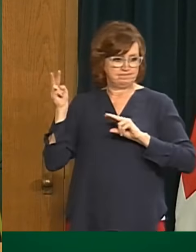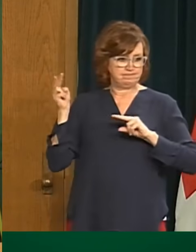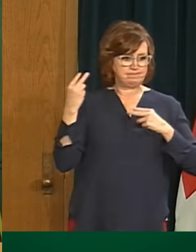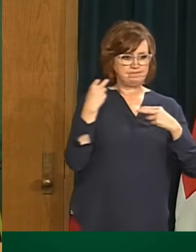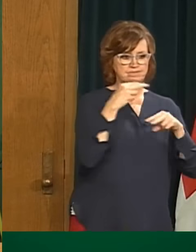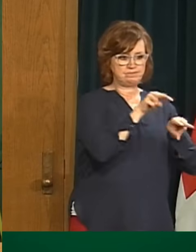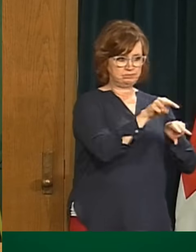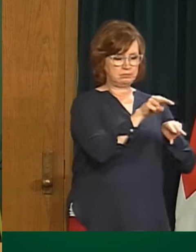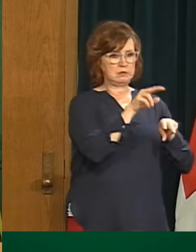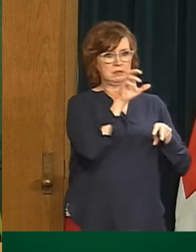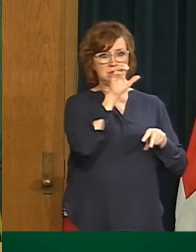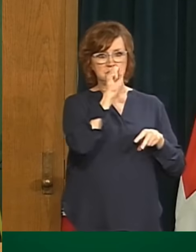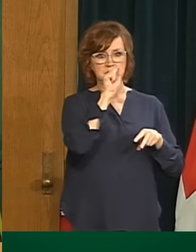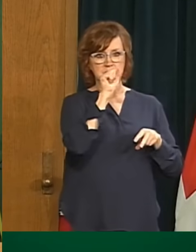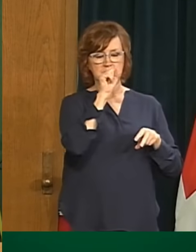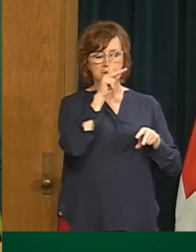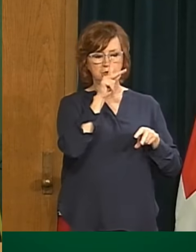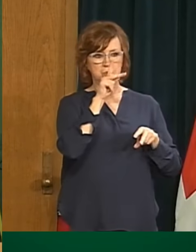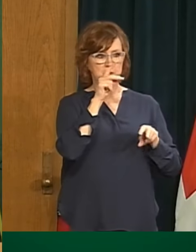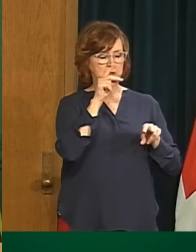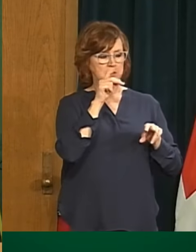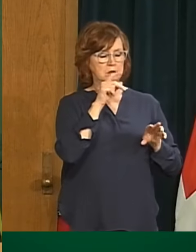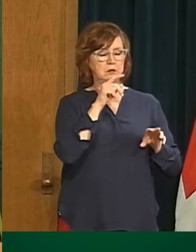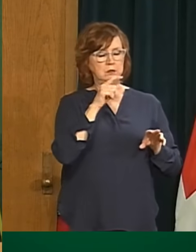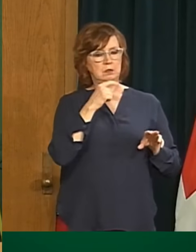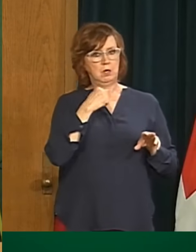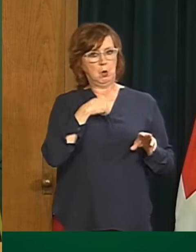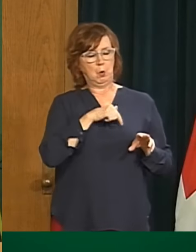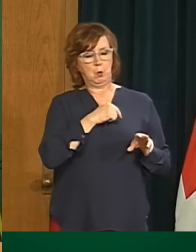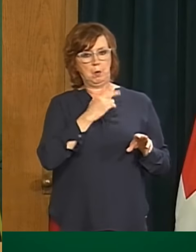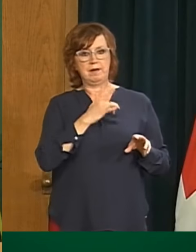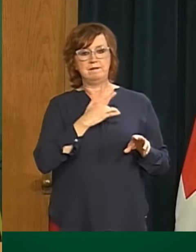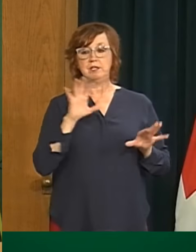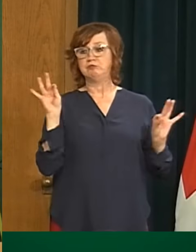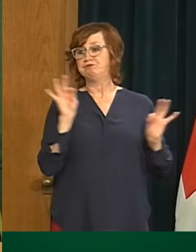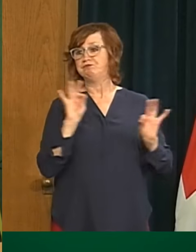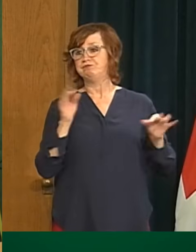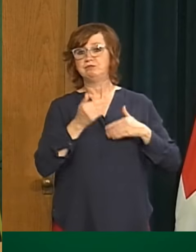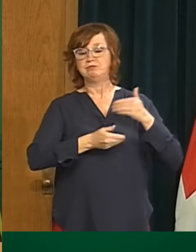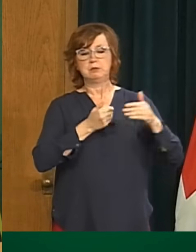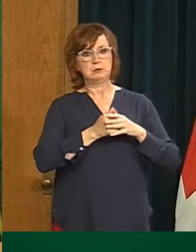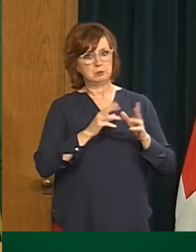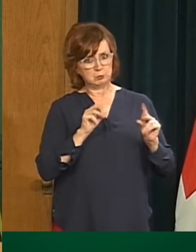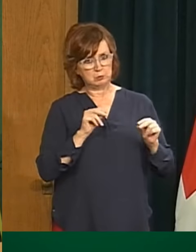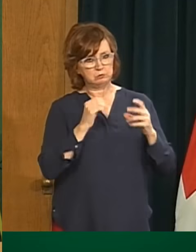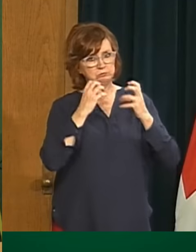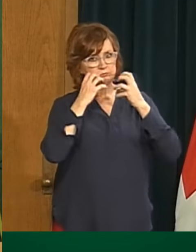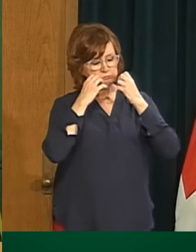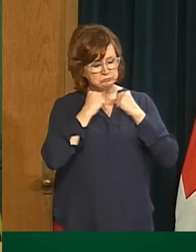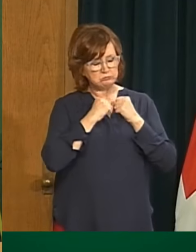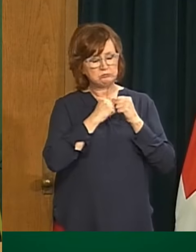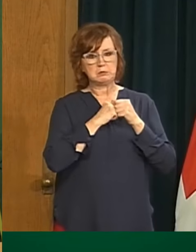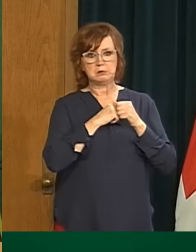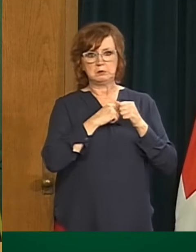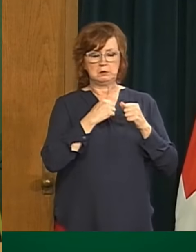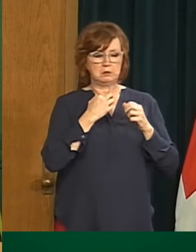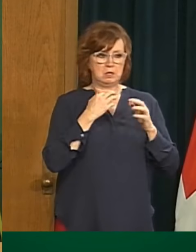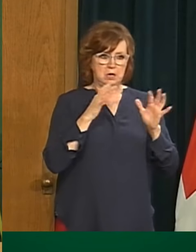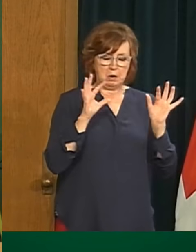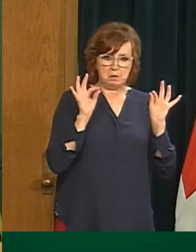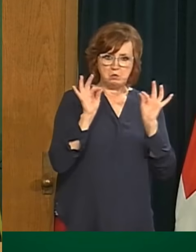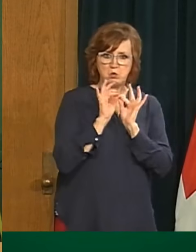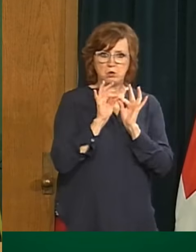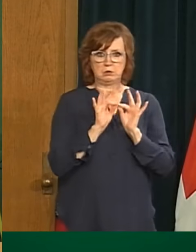for granted, it's been very good, and a great deal of that is because of the work